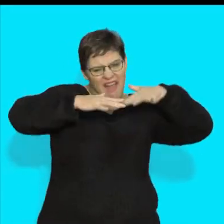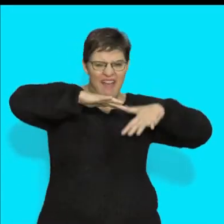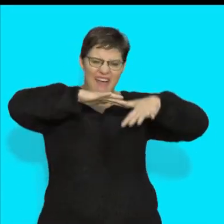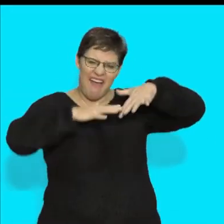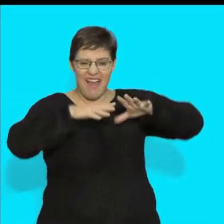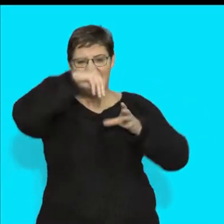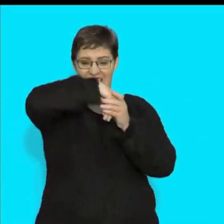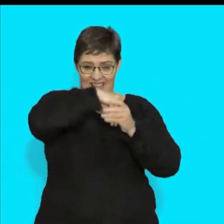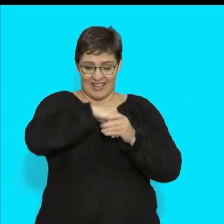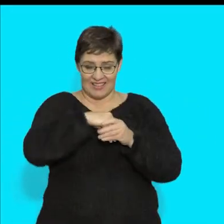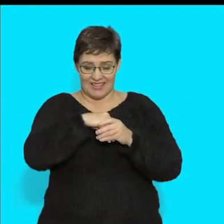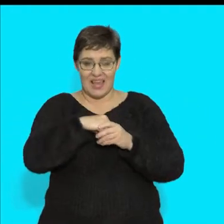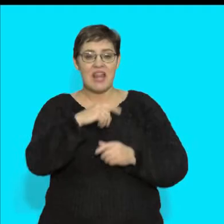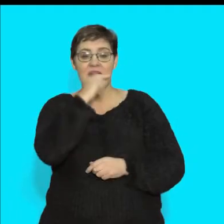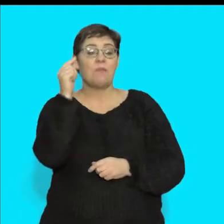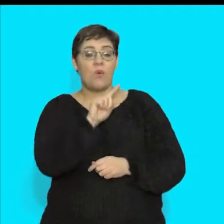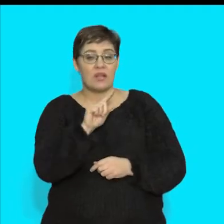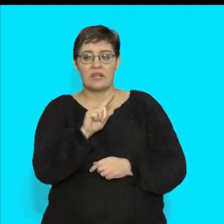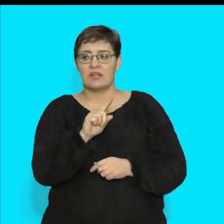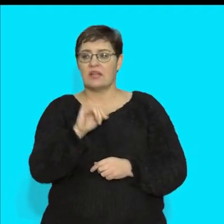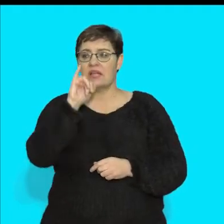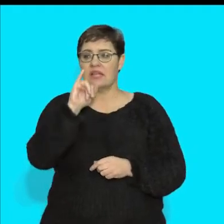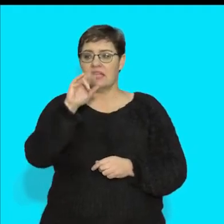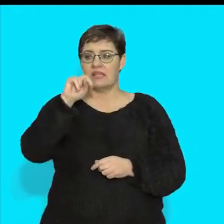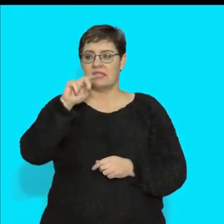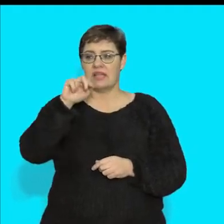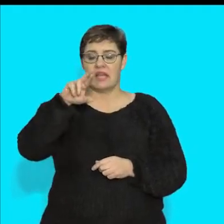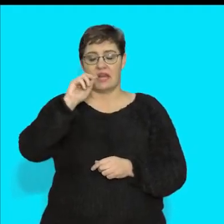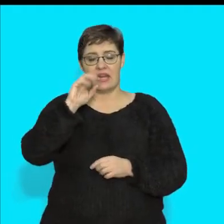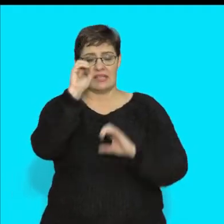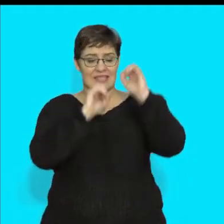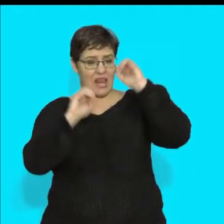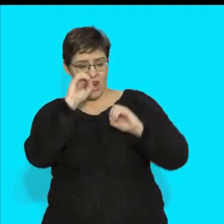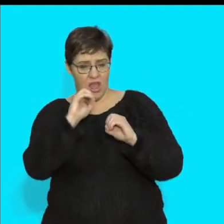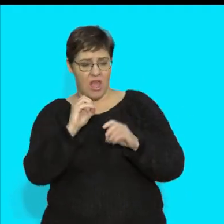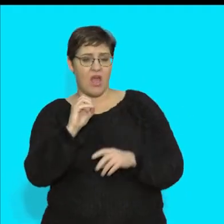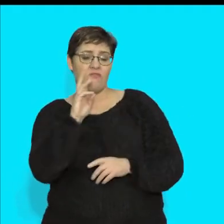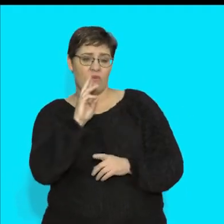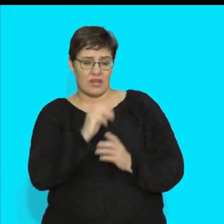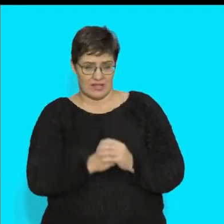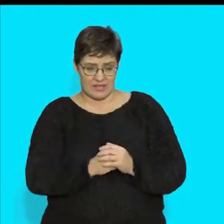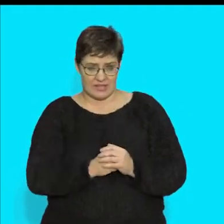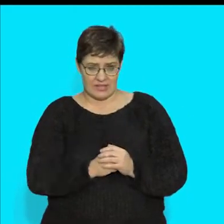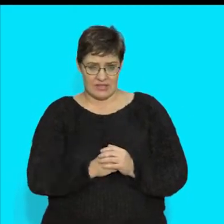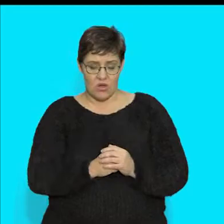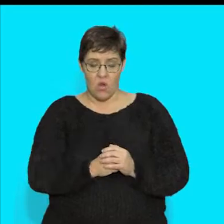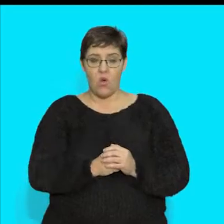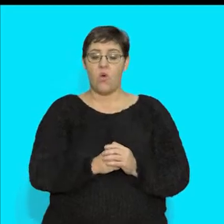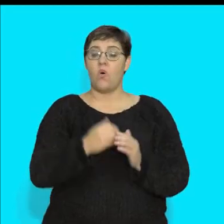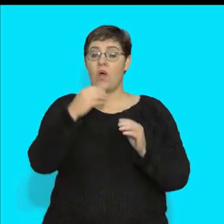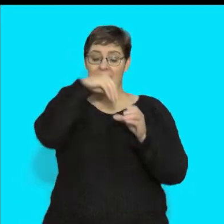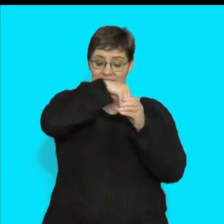watery layer called intracellular fluid that's inside, or interstitial fluid on the